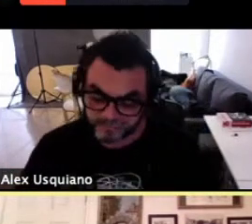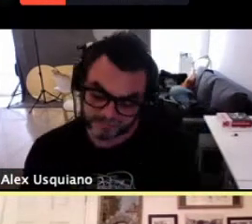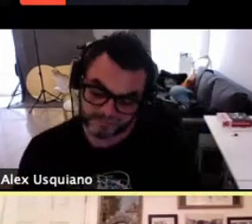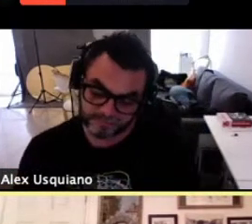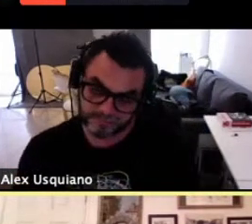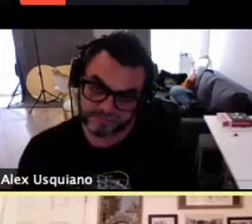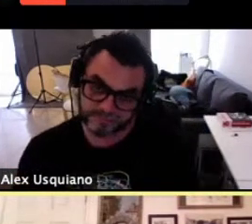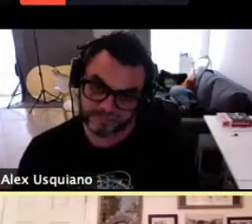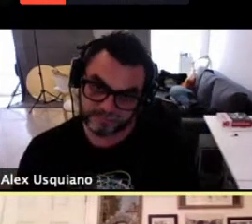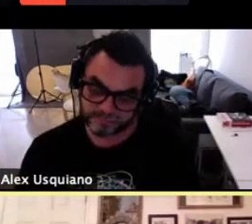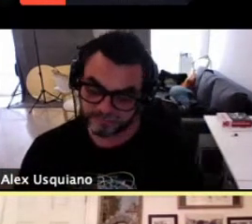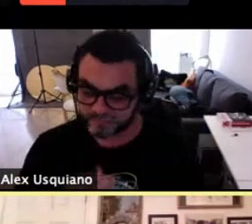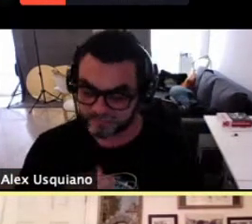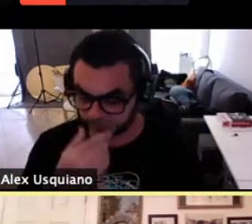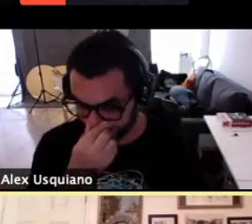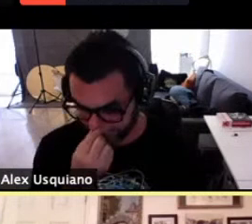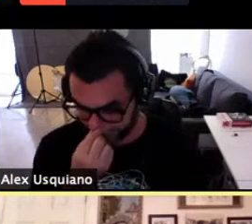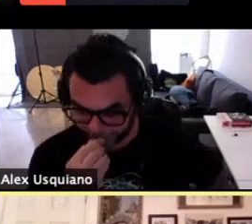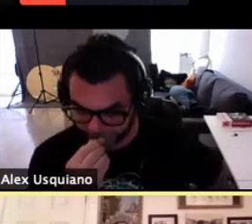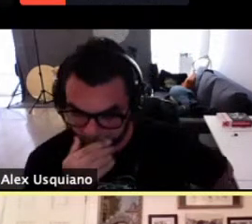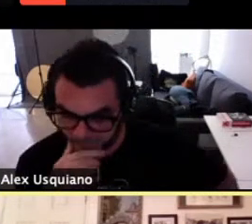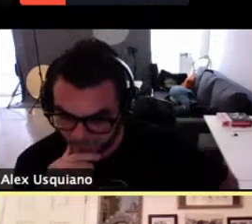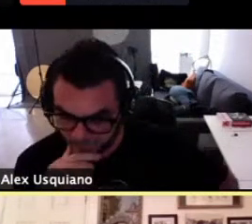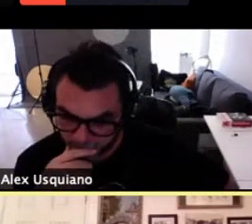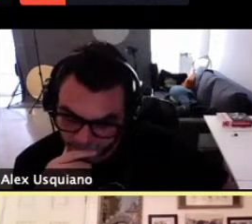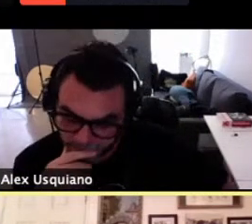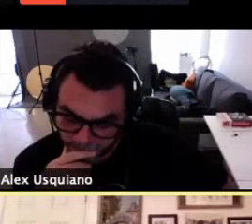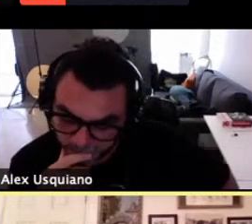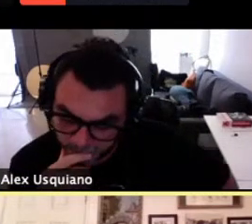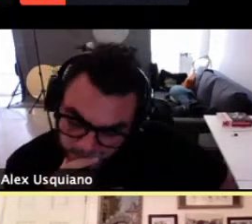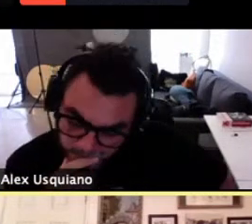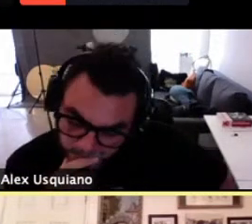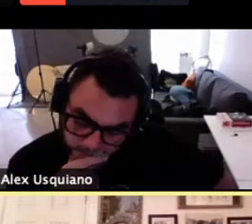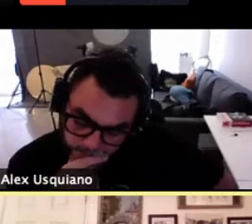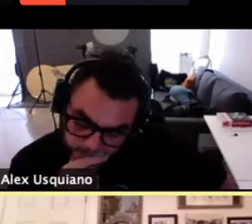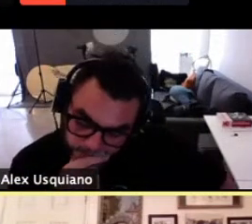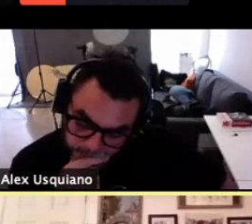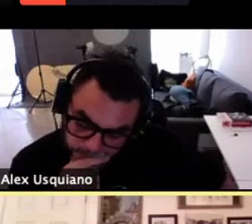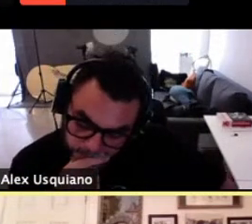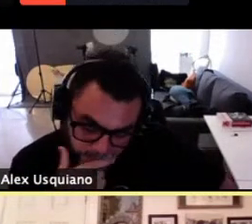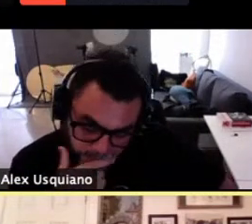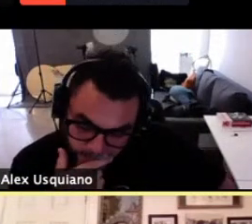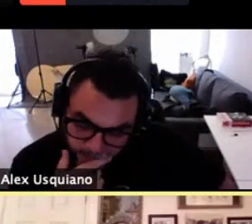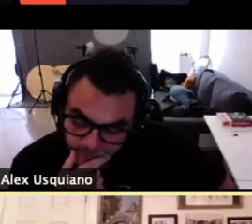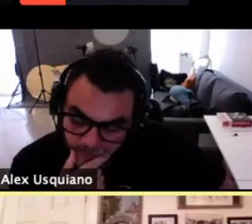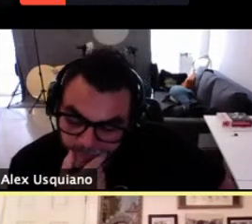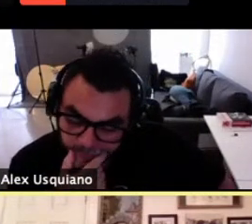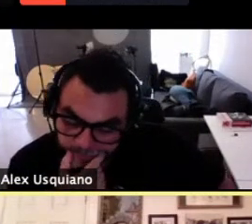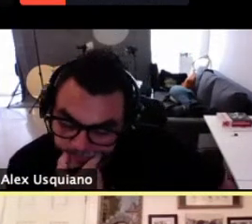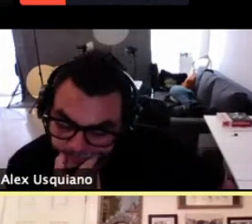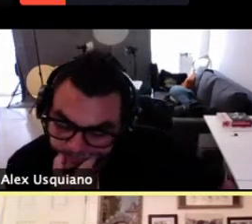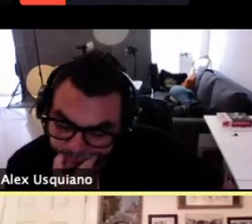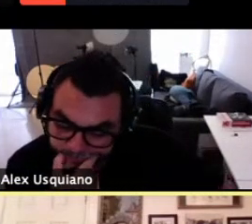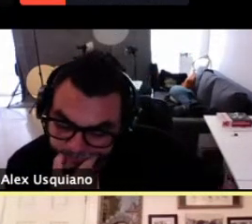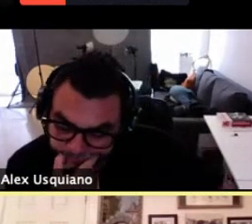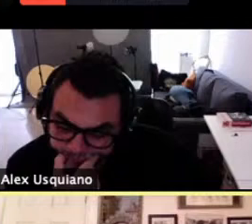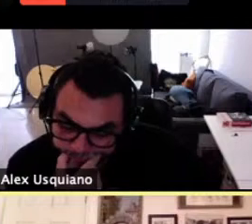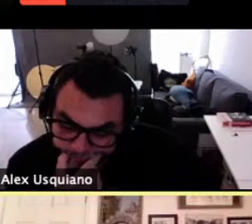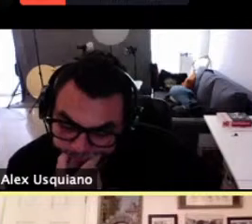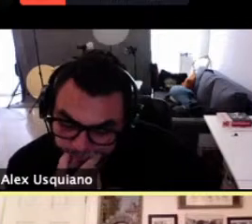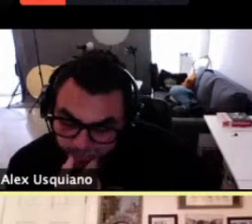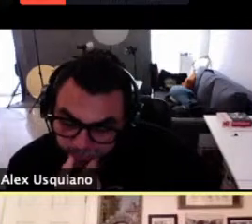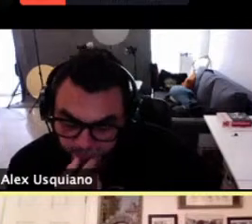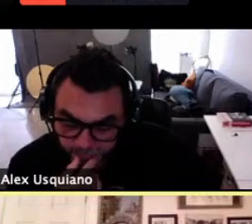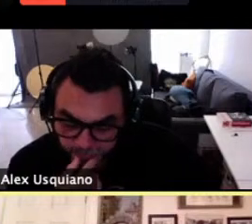we're trying our best to support like the art. We're trying our best to do arts. It's not easy like